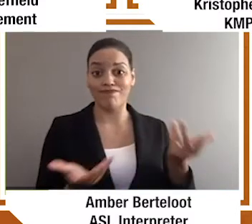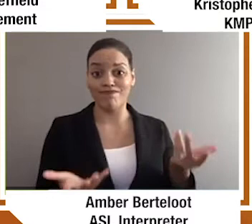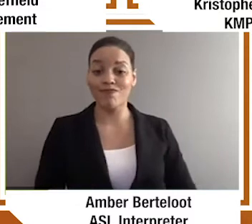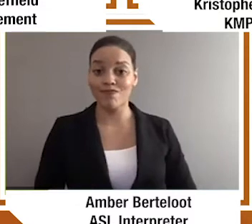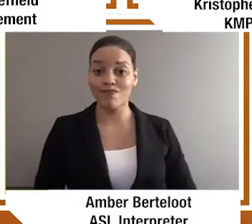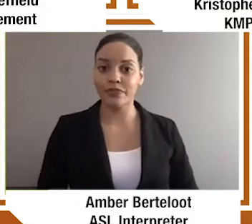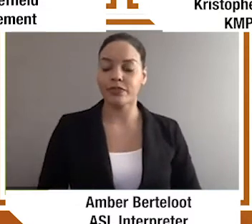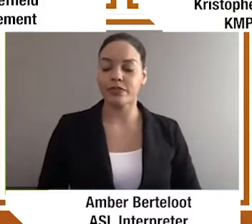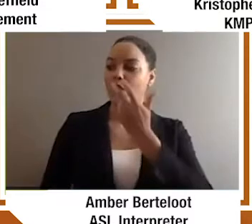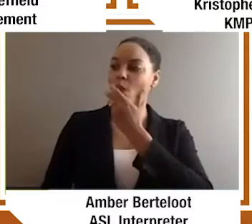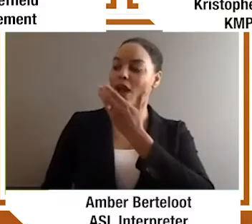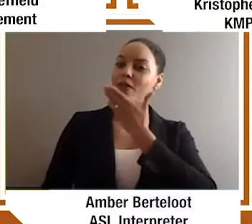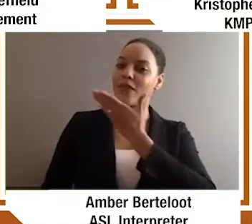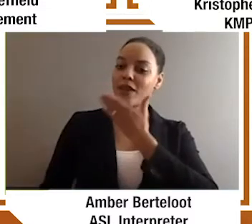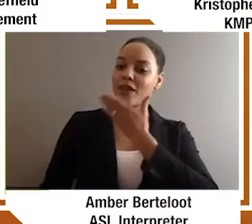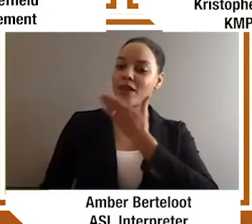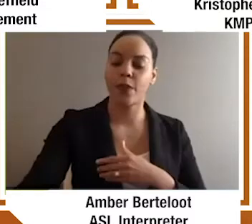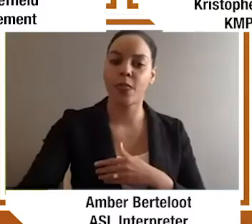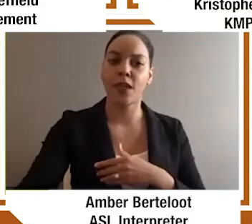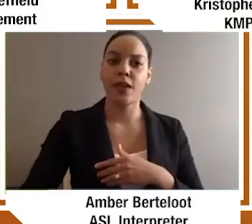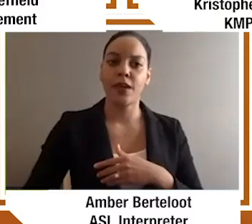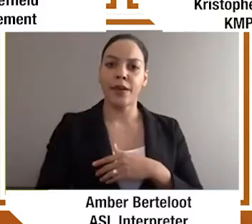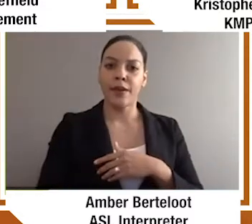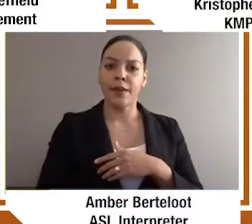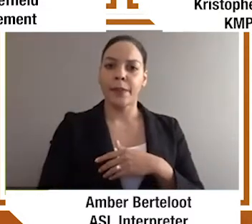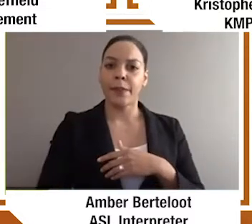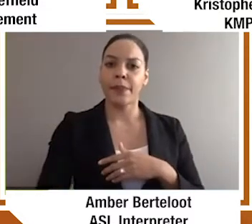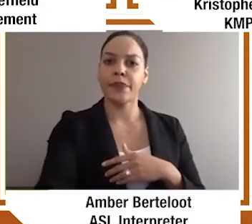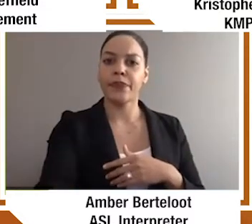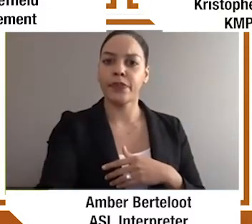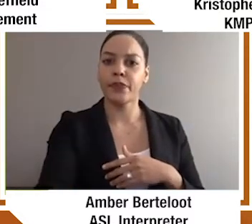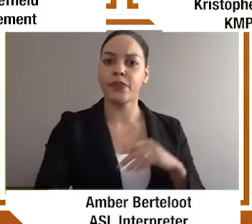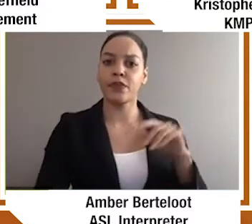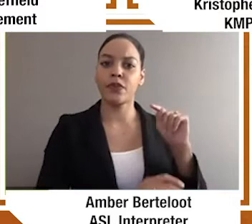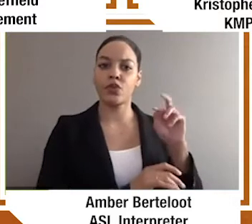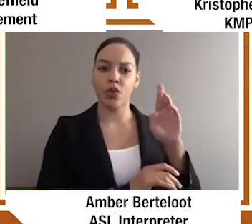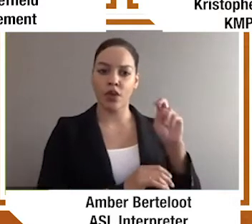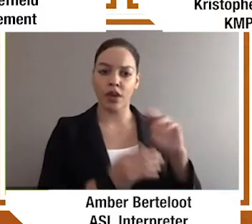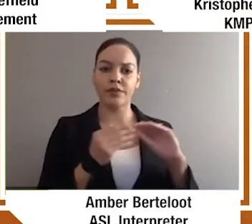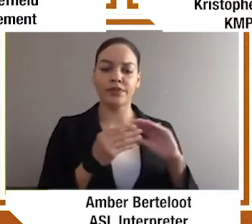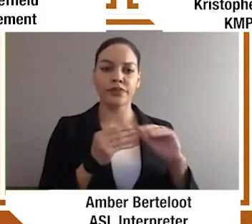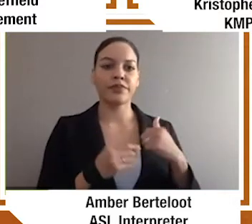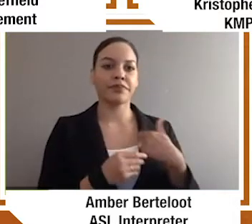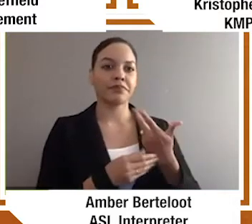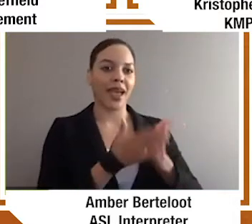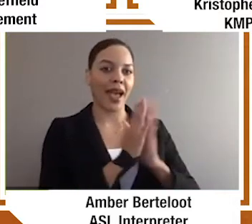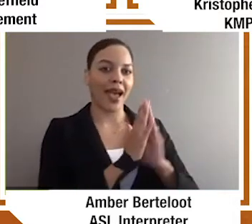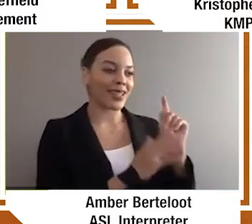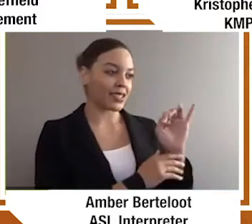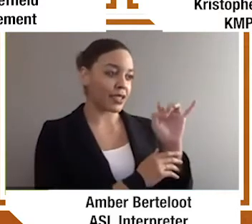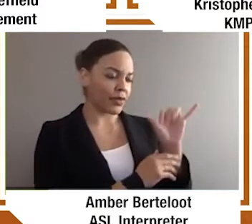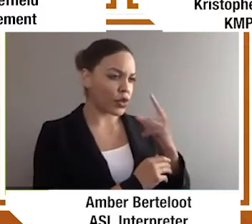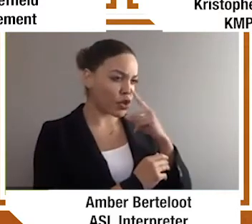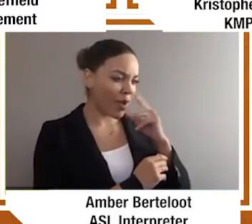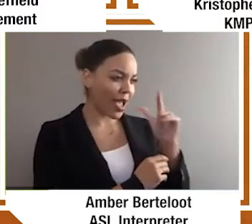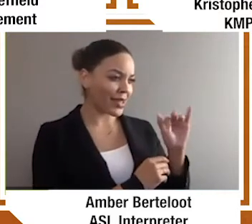Wow, thank you. And I know, and I will ask Tiffany Pittman, our wonderful marketing and PR manager, if you can drop the link to the